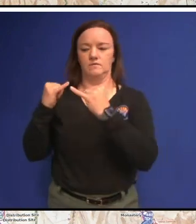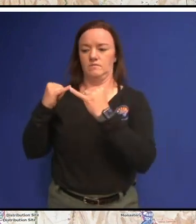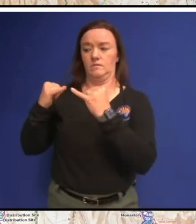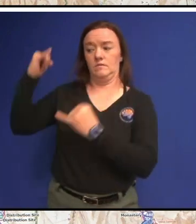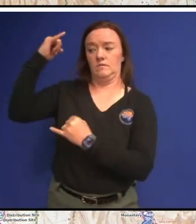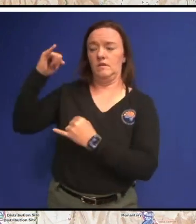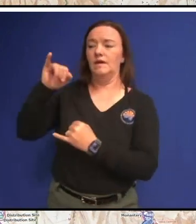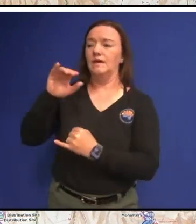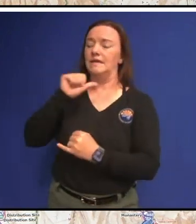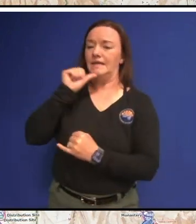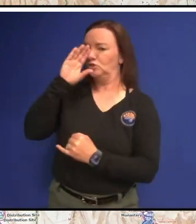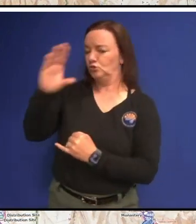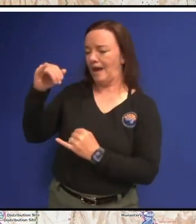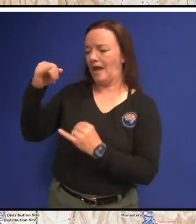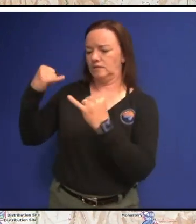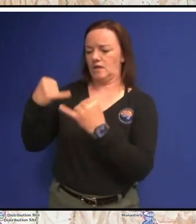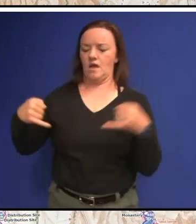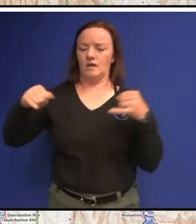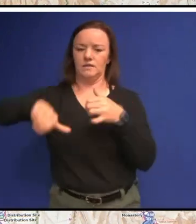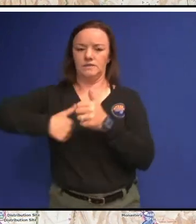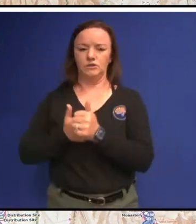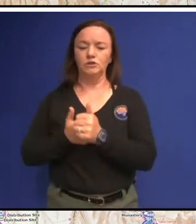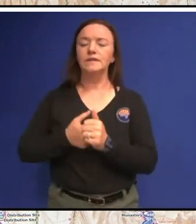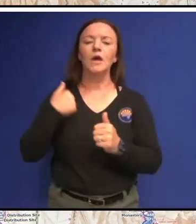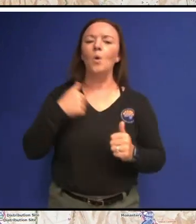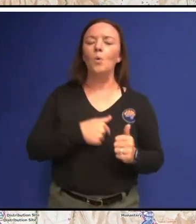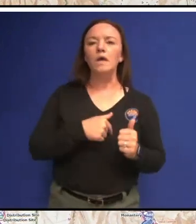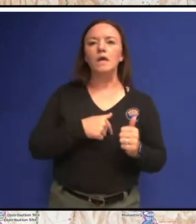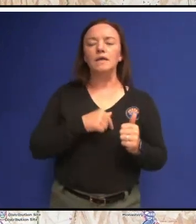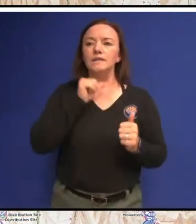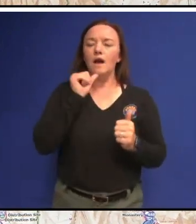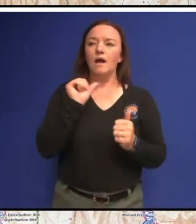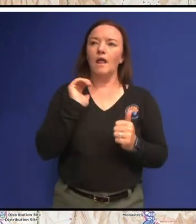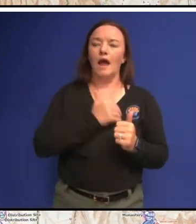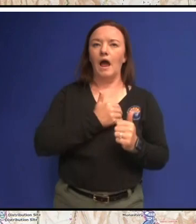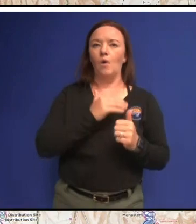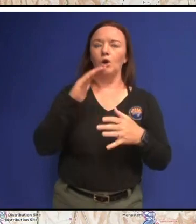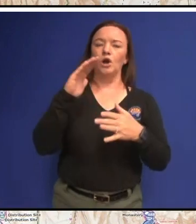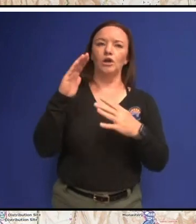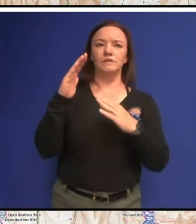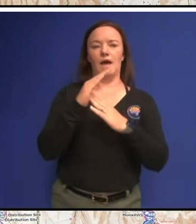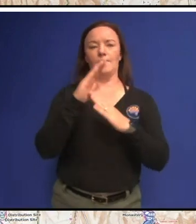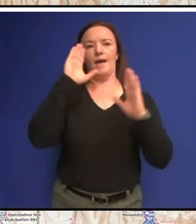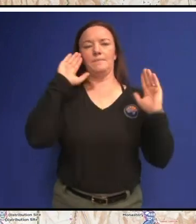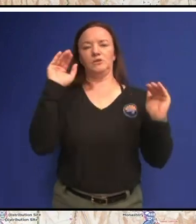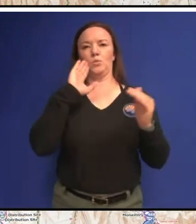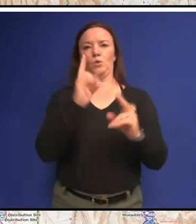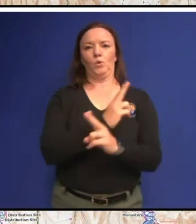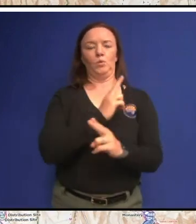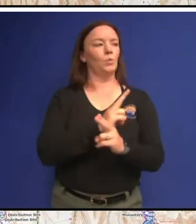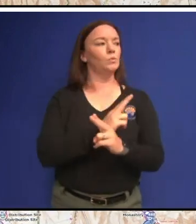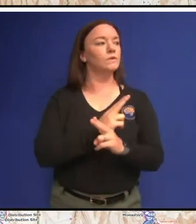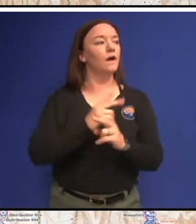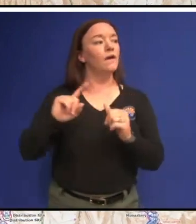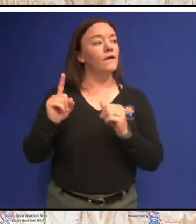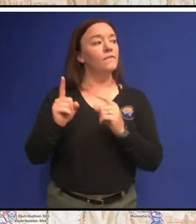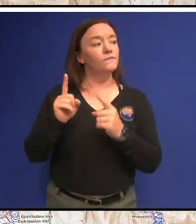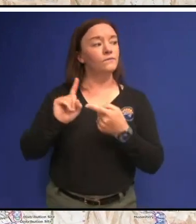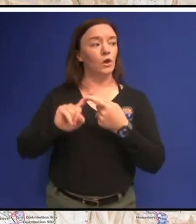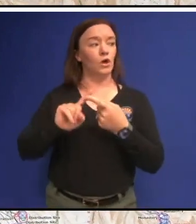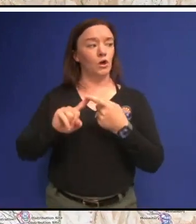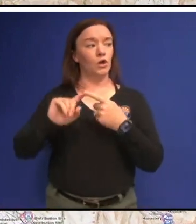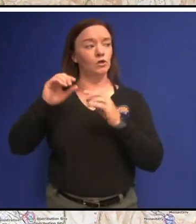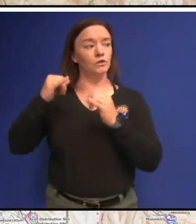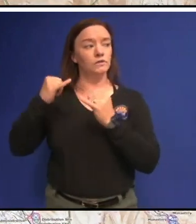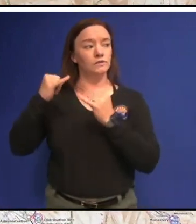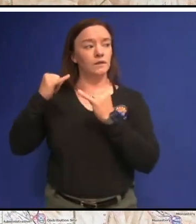primary expectation that we will need to use these lines. As a matter of fact, when they were first put in, the lines were put in this way, just this piece, to prevent